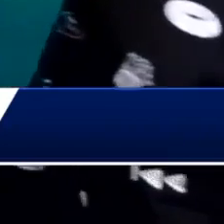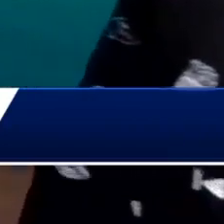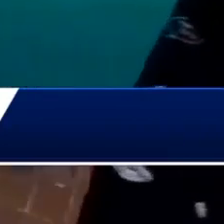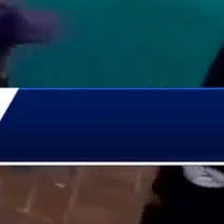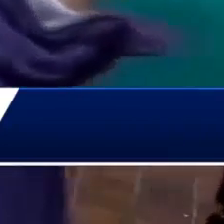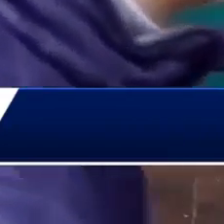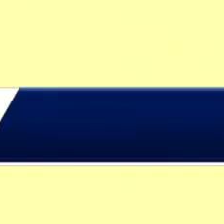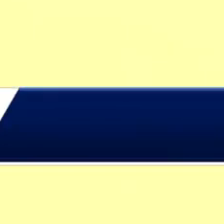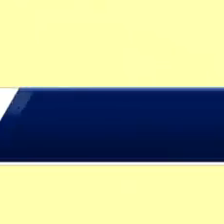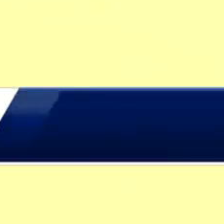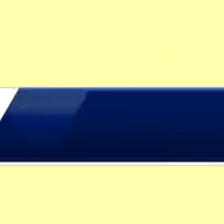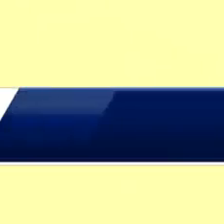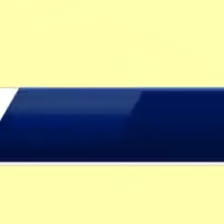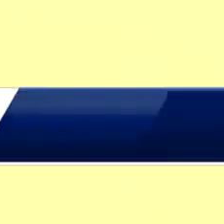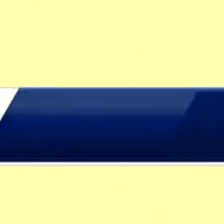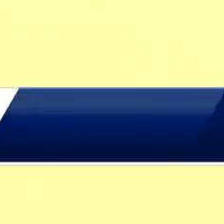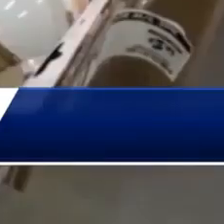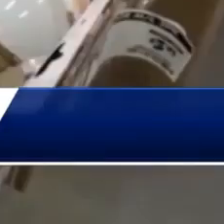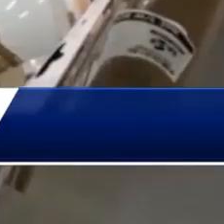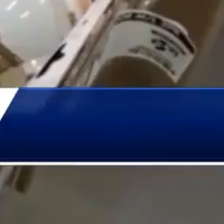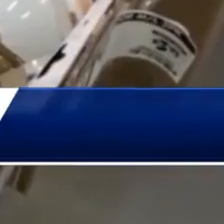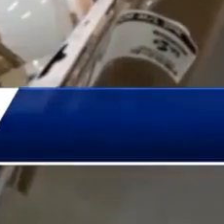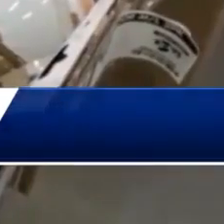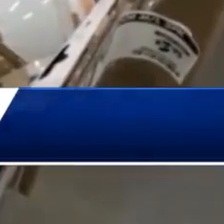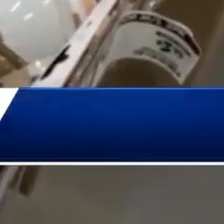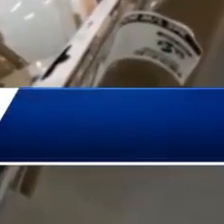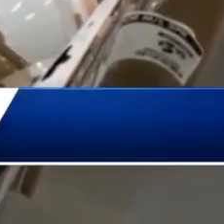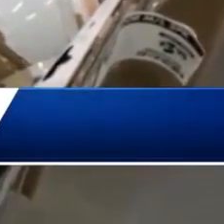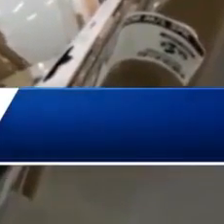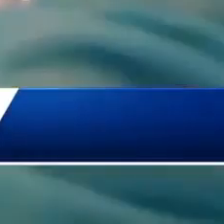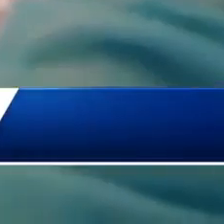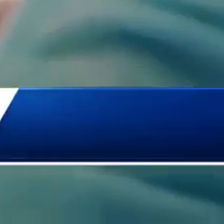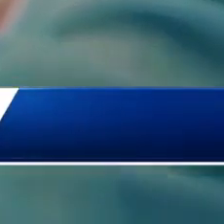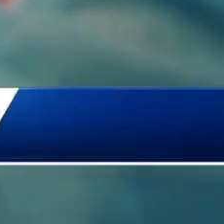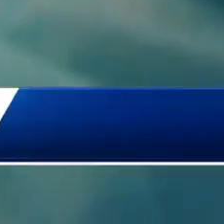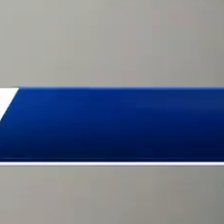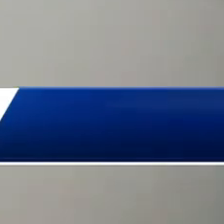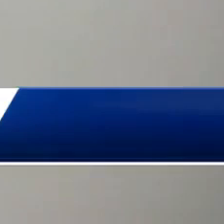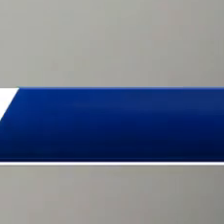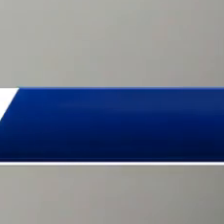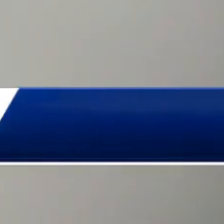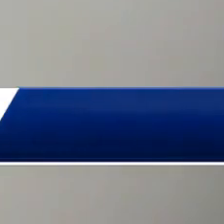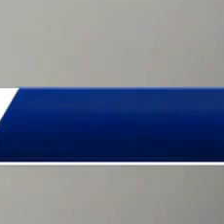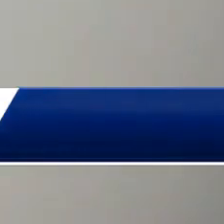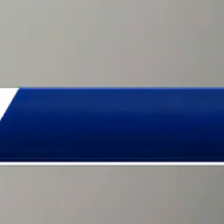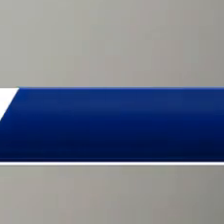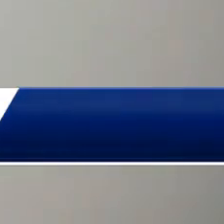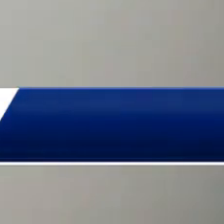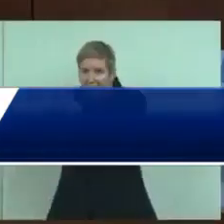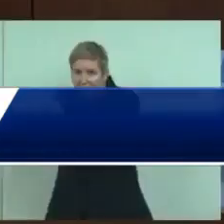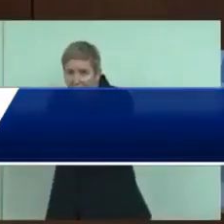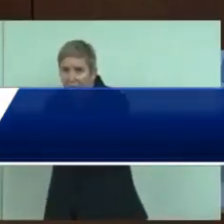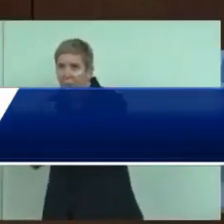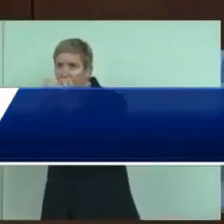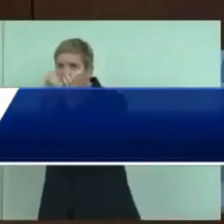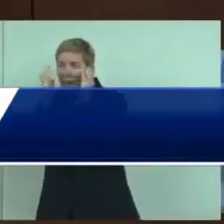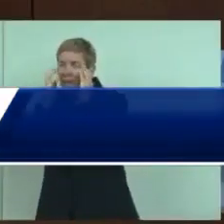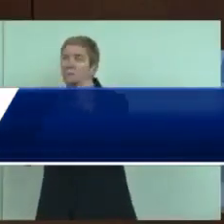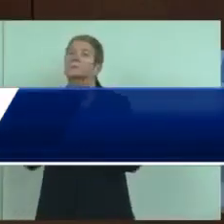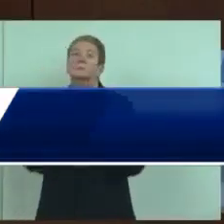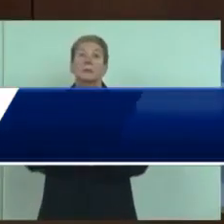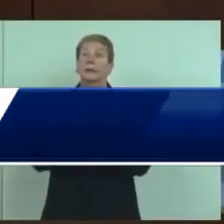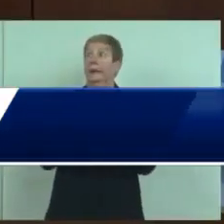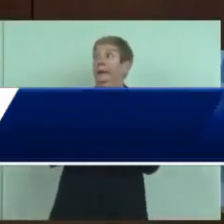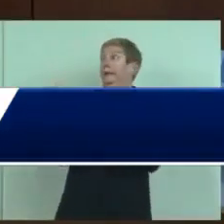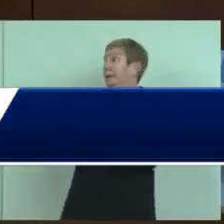projected surge of COVID-19 cases upon us, the state is scrambling to stockpile masks for the people at the front line of this fight. Finding